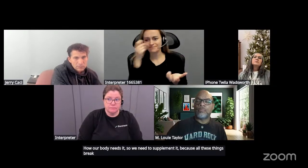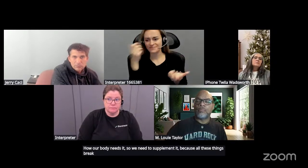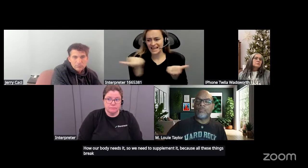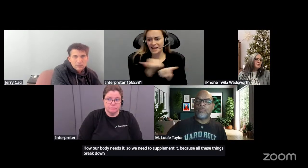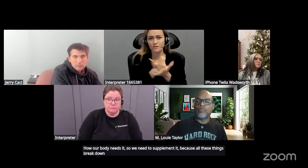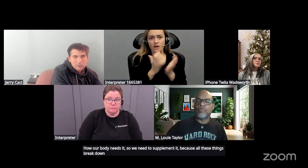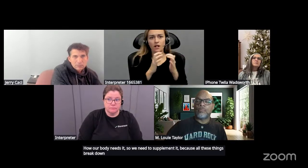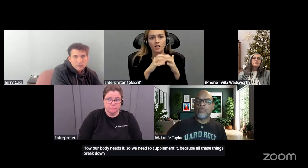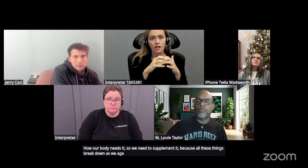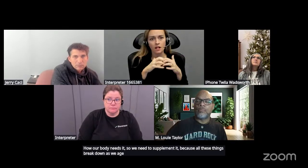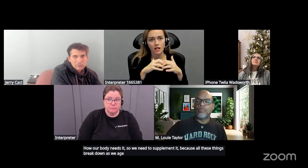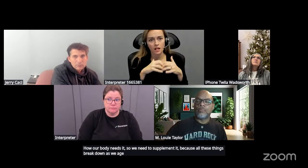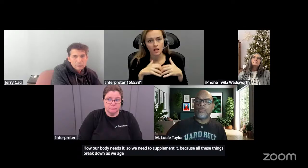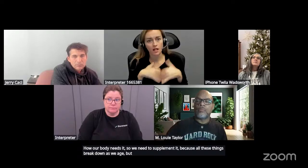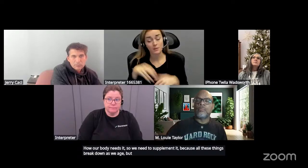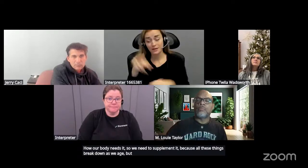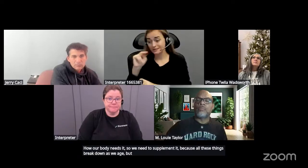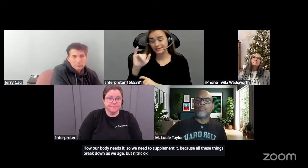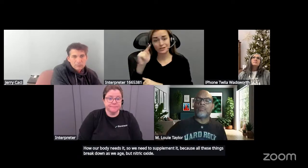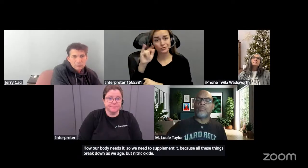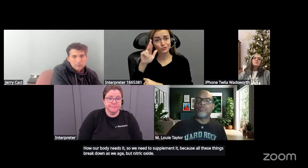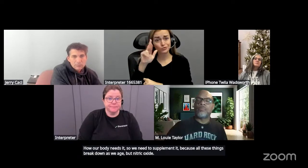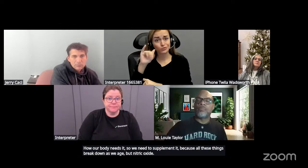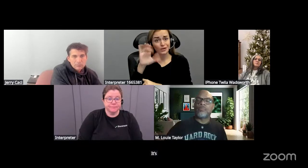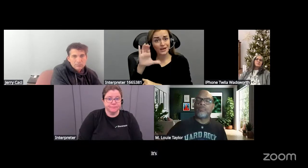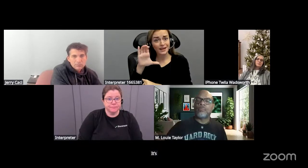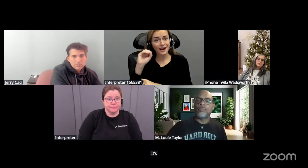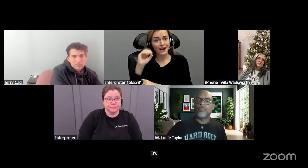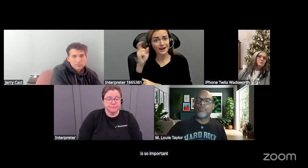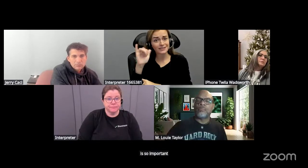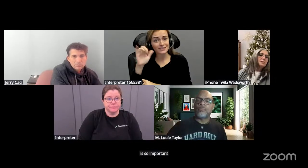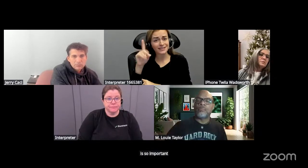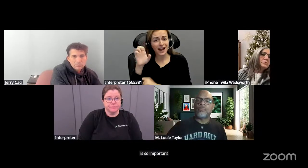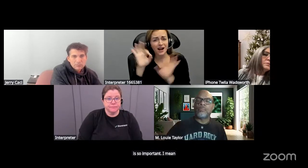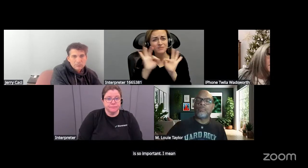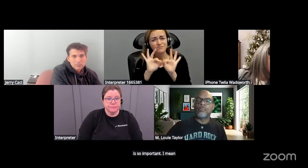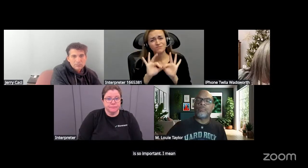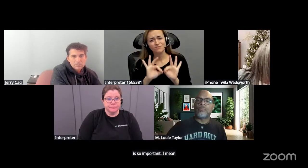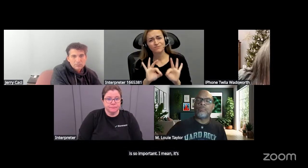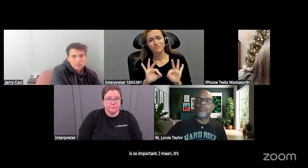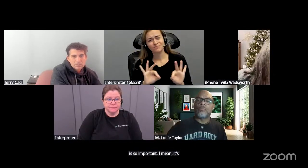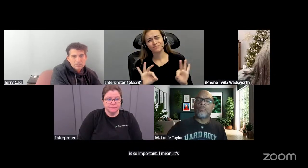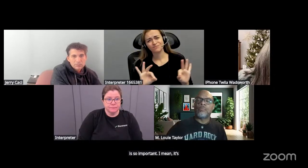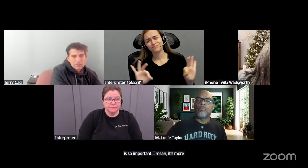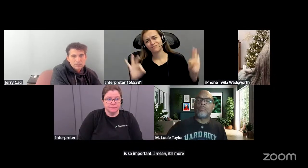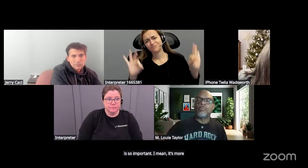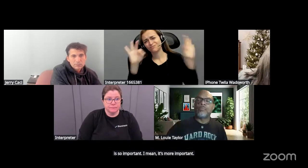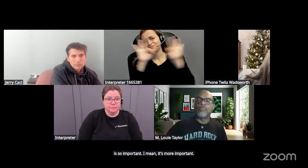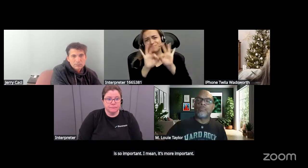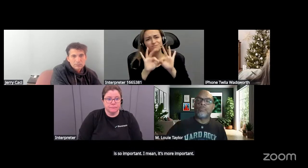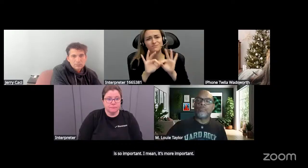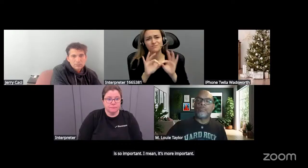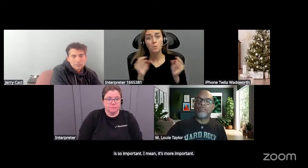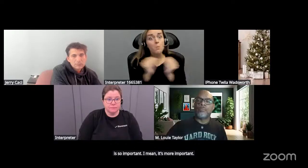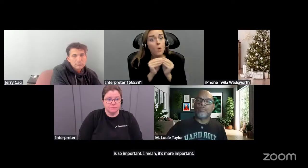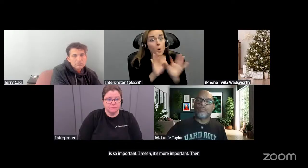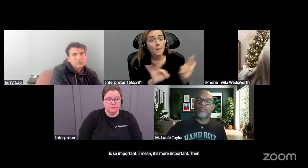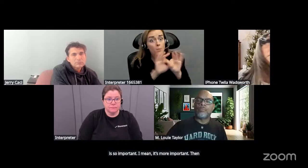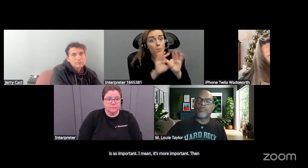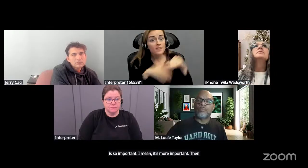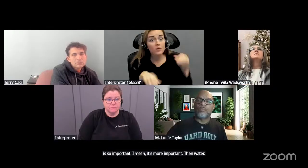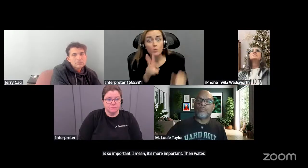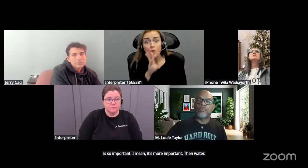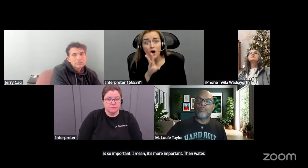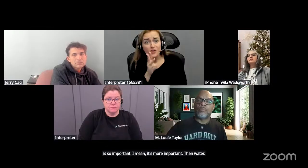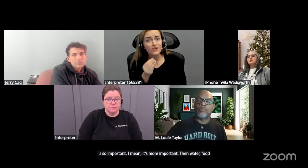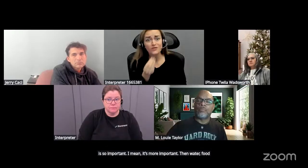we age, but nitric oxide is so important. I mean, it's more important than water, food